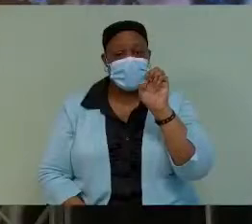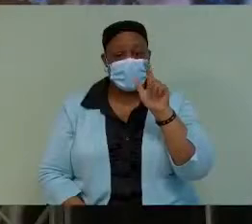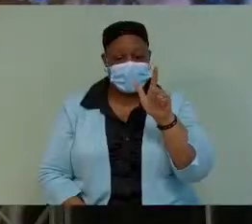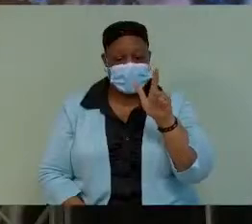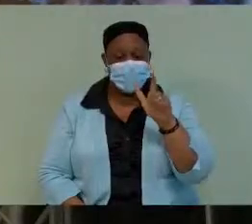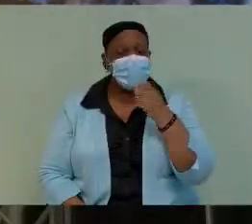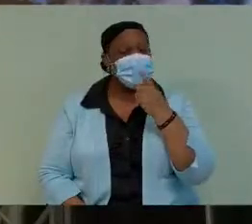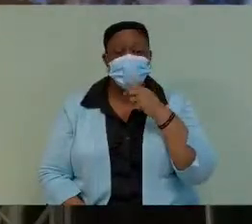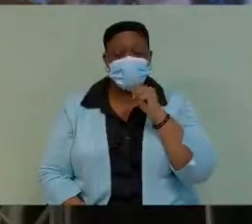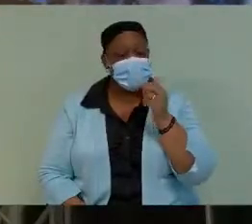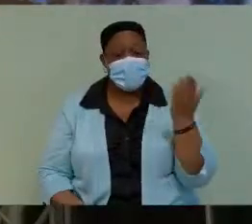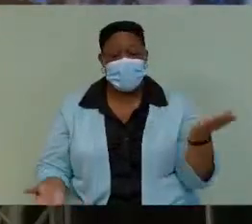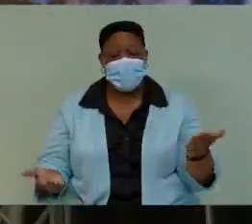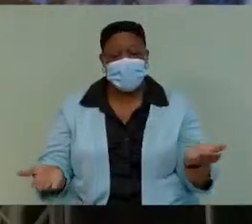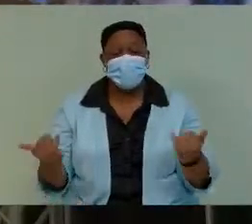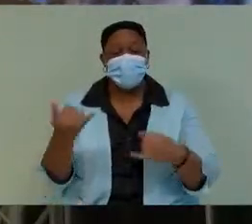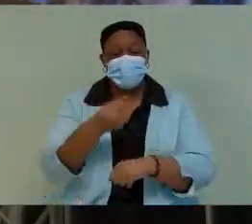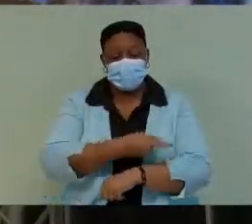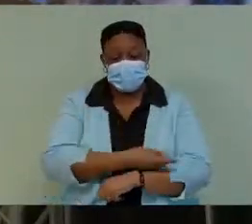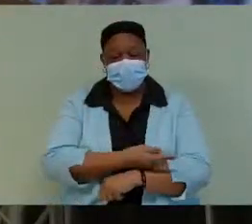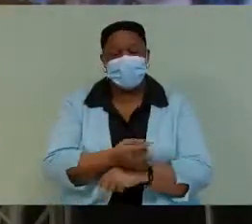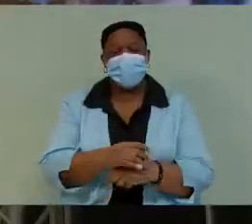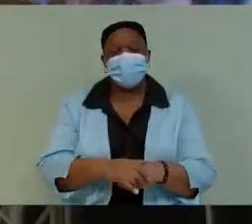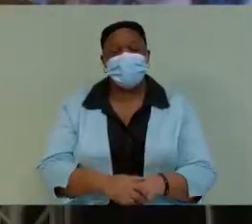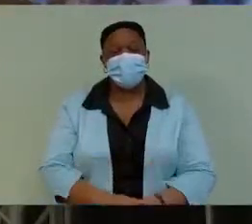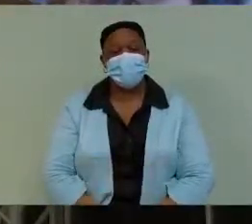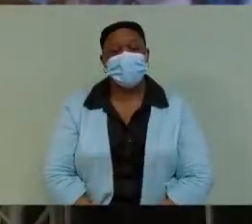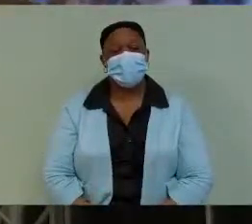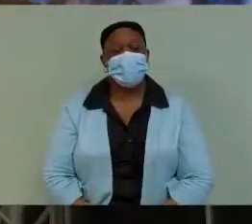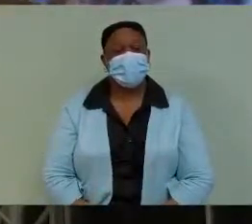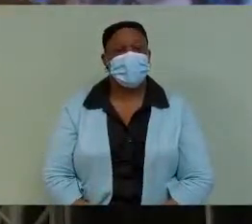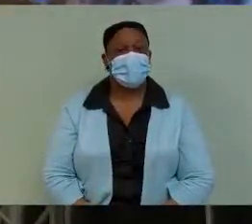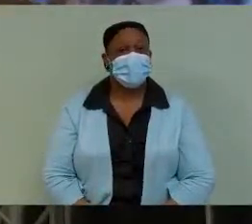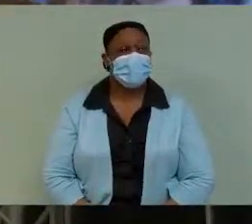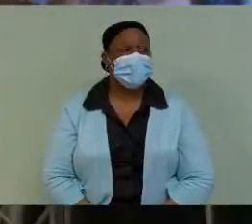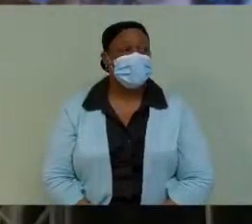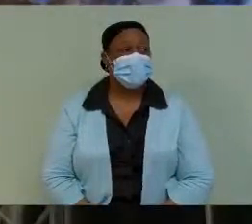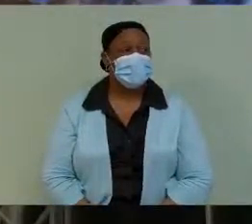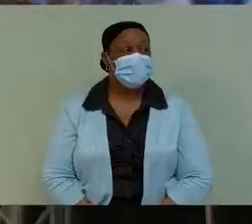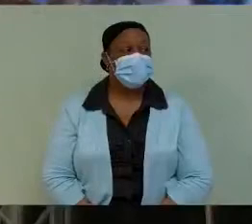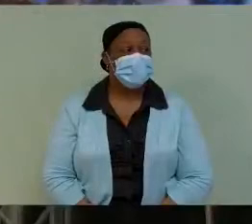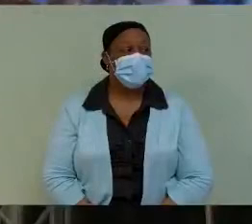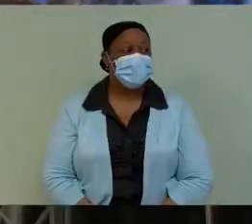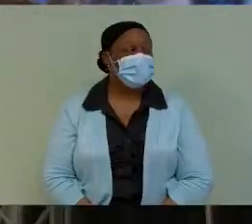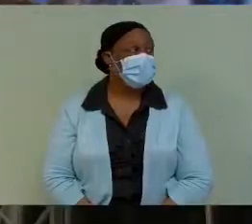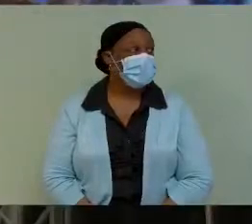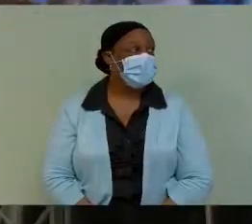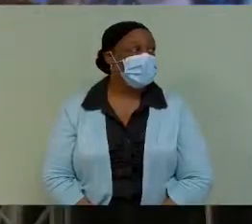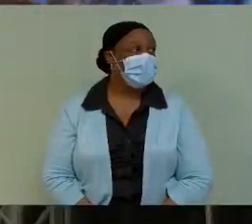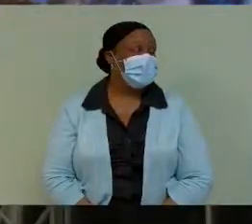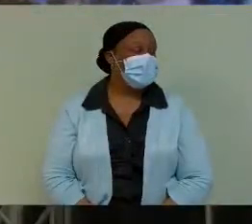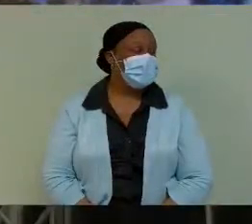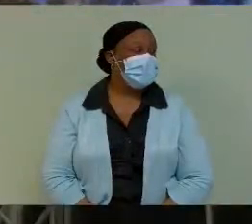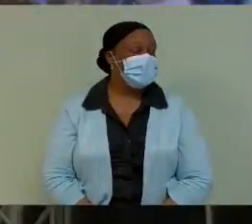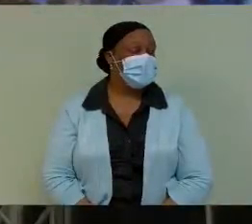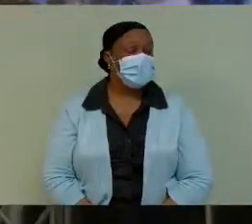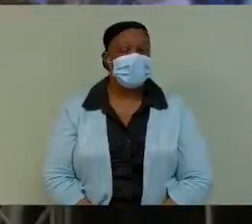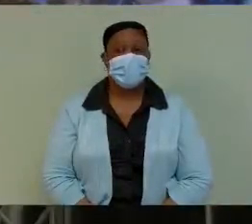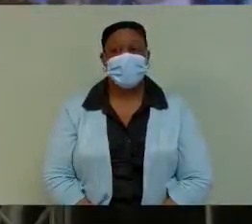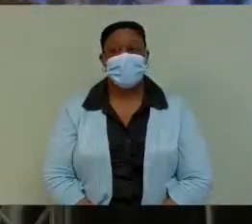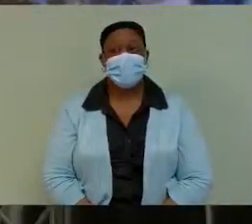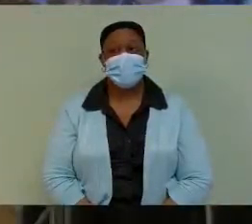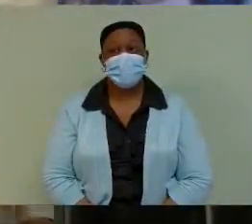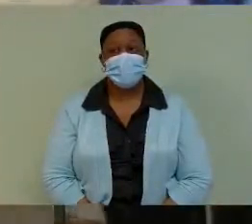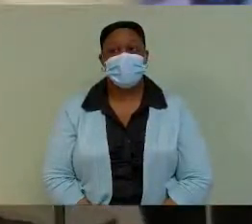Force and the National Disaster Coordinator at NEMA, who is not able to be here today. Ms.